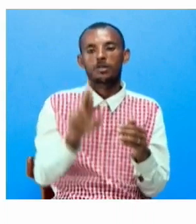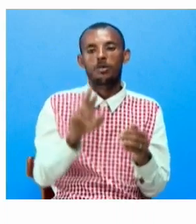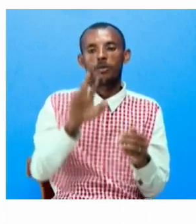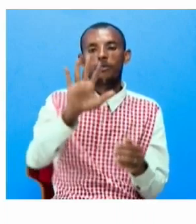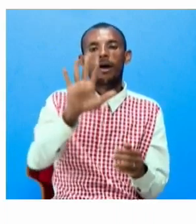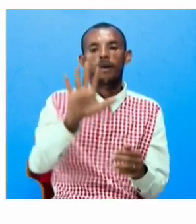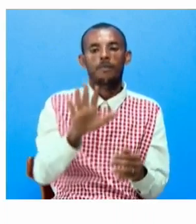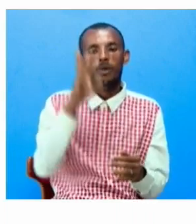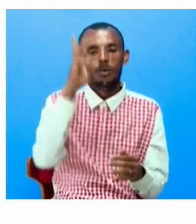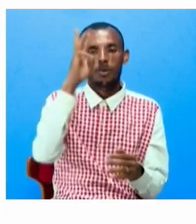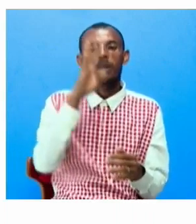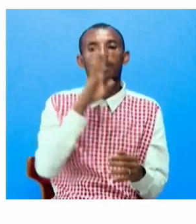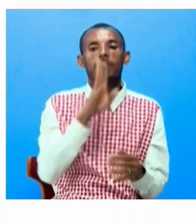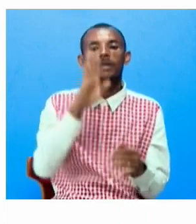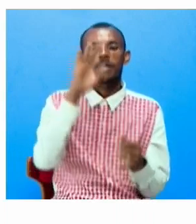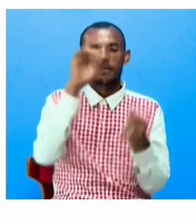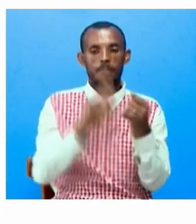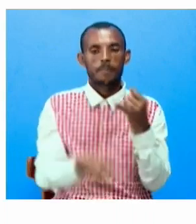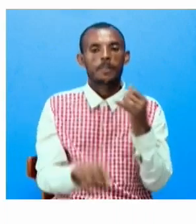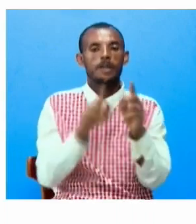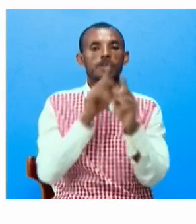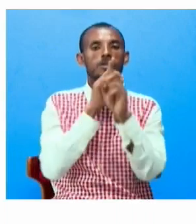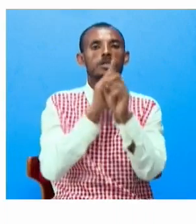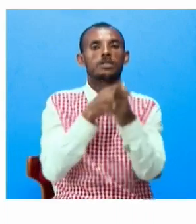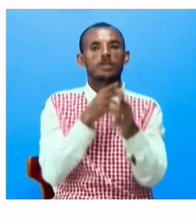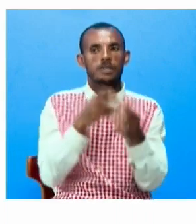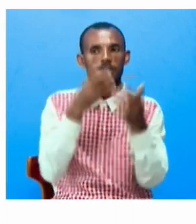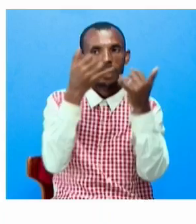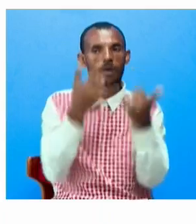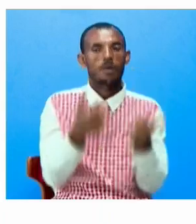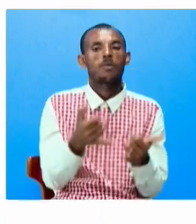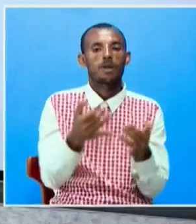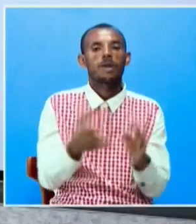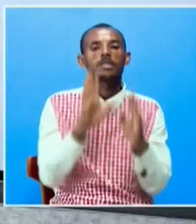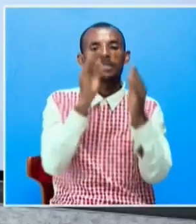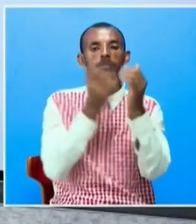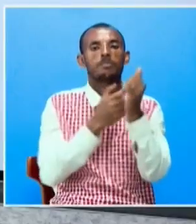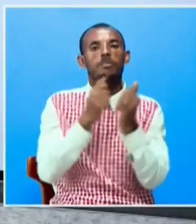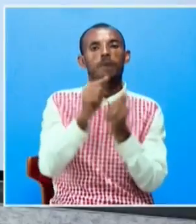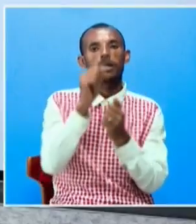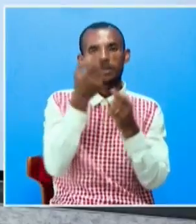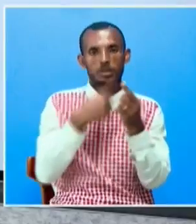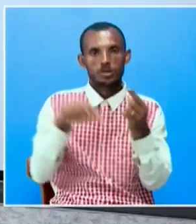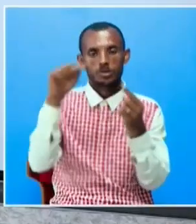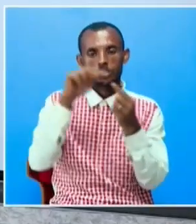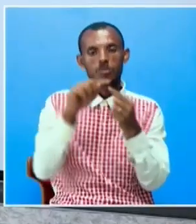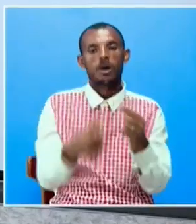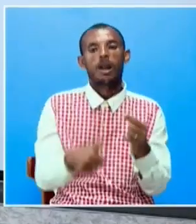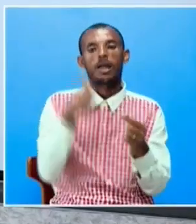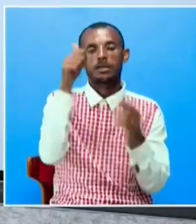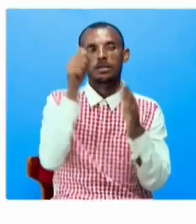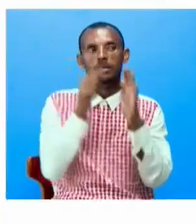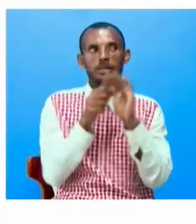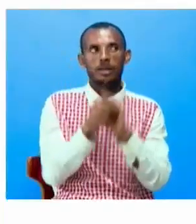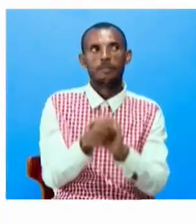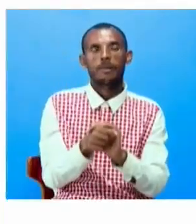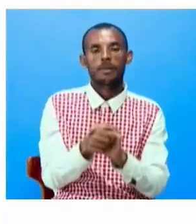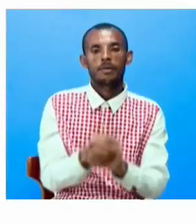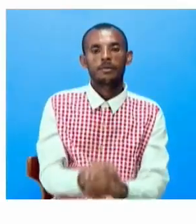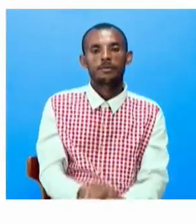1:5 will be the final answer. Now let's proceed to another example.